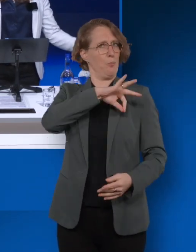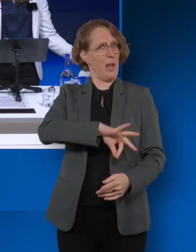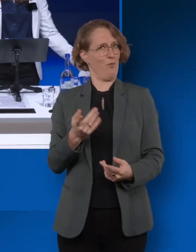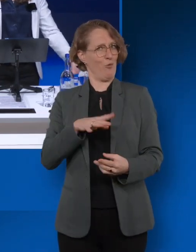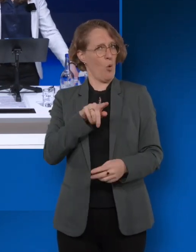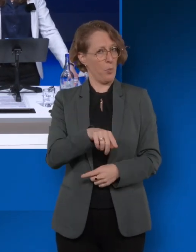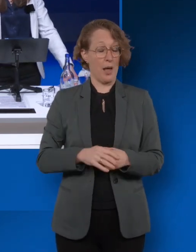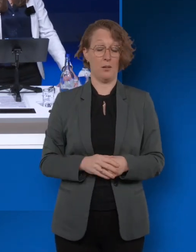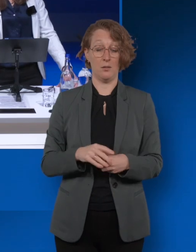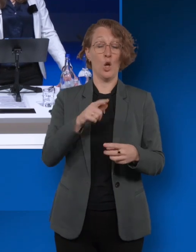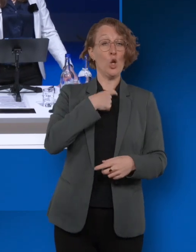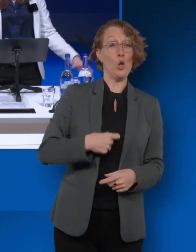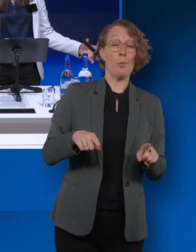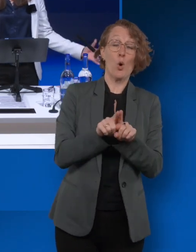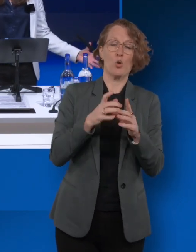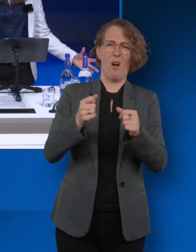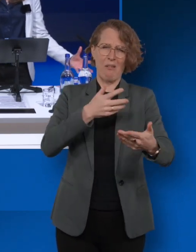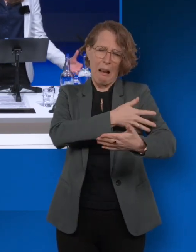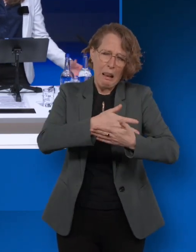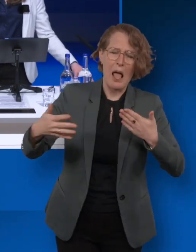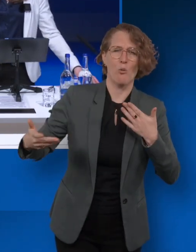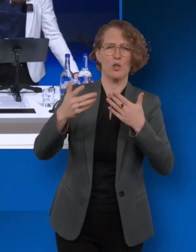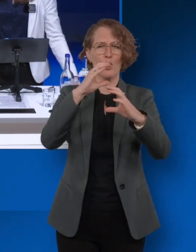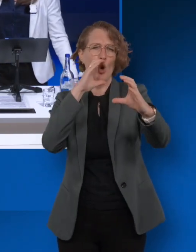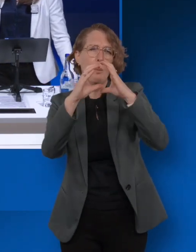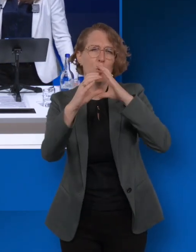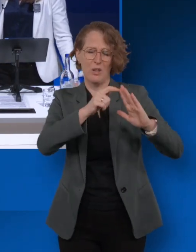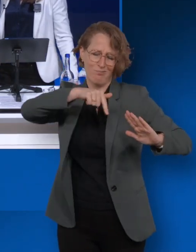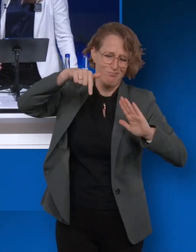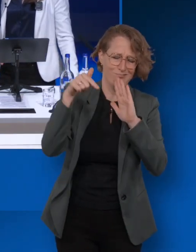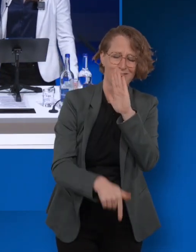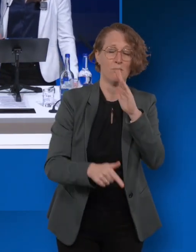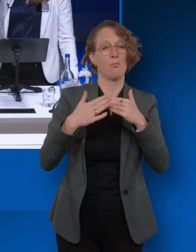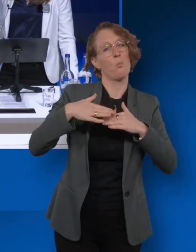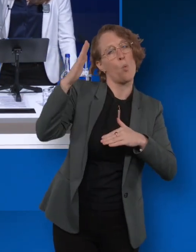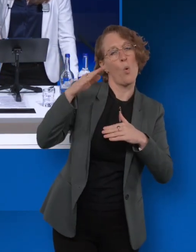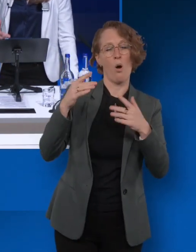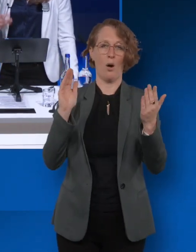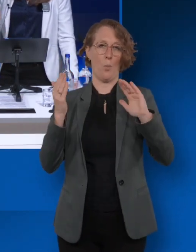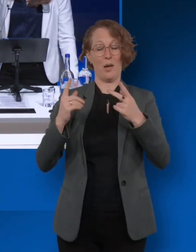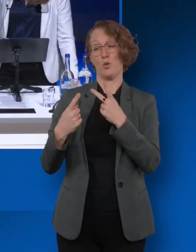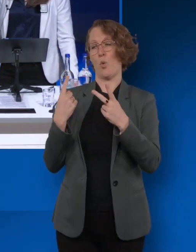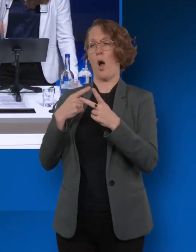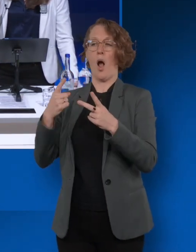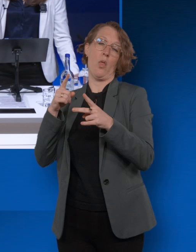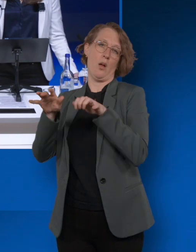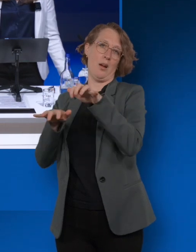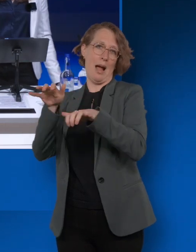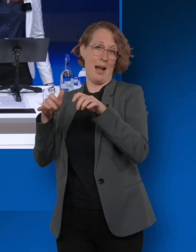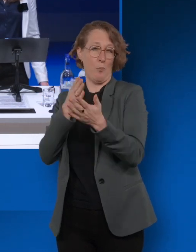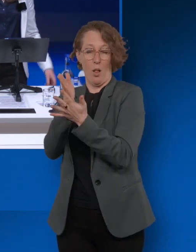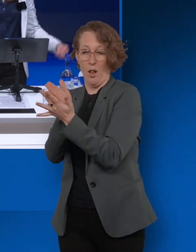have the capacity for language to communicate to a greater depth than other species. There are